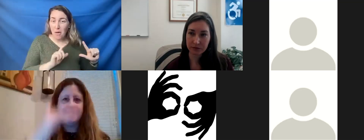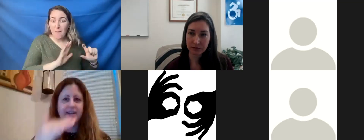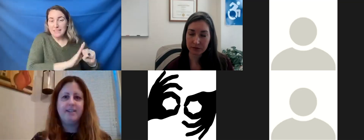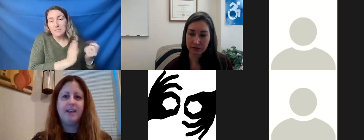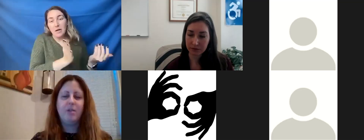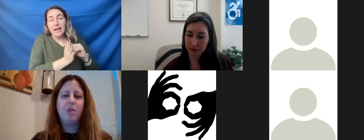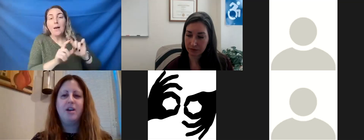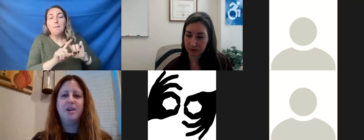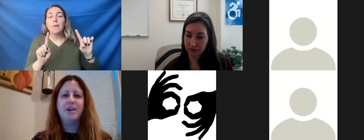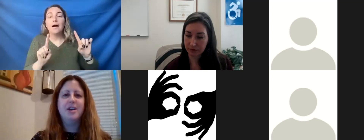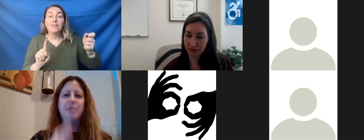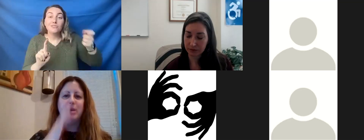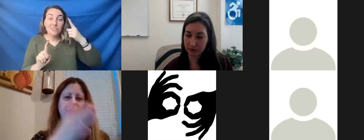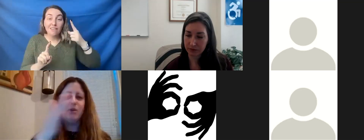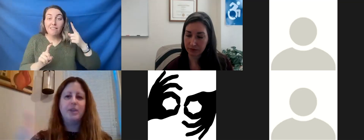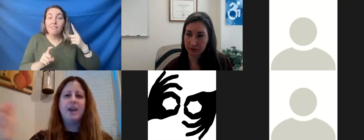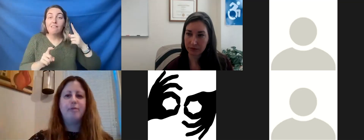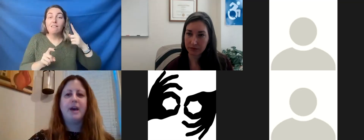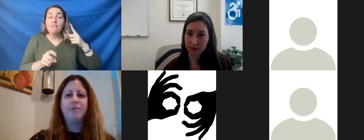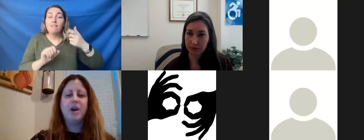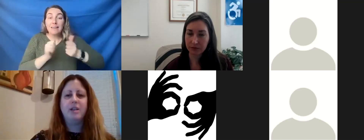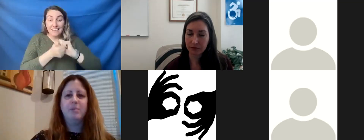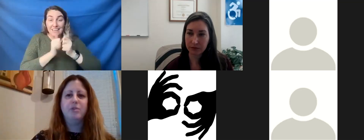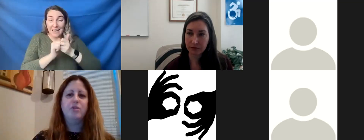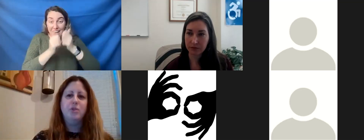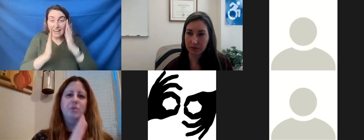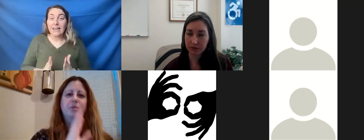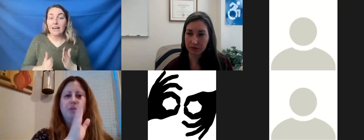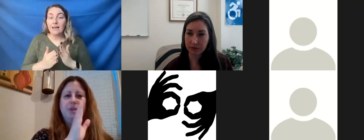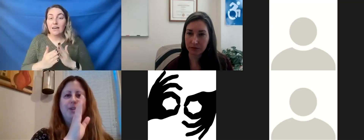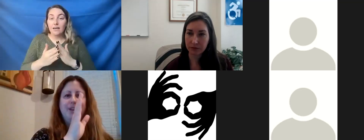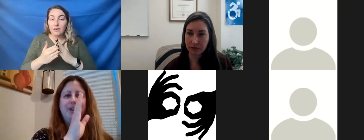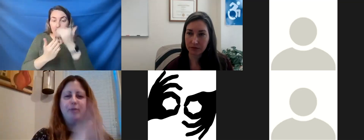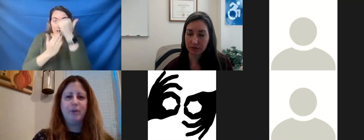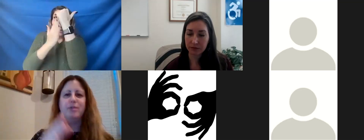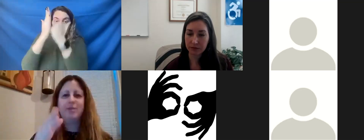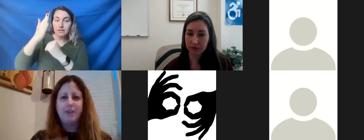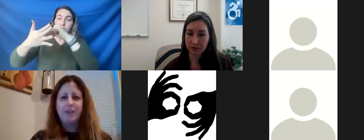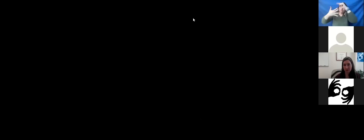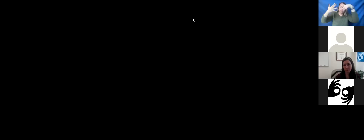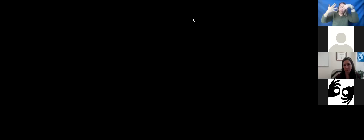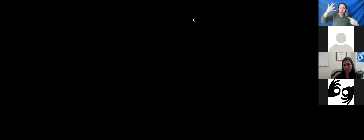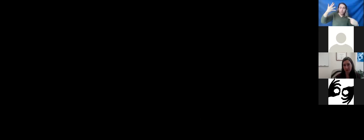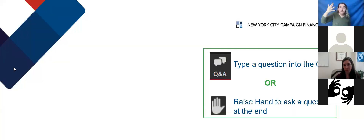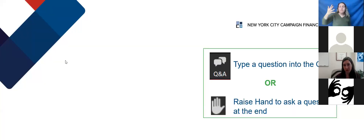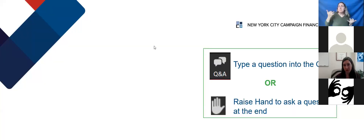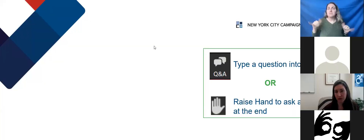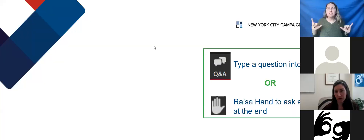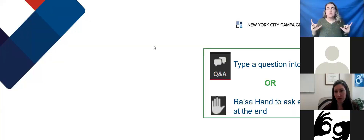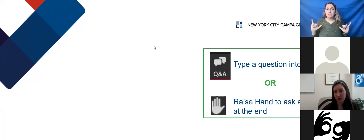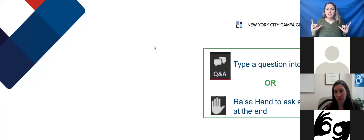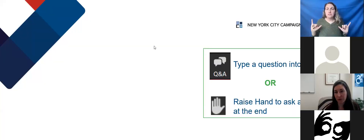the candidate list gets longer, but you still only have 5 columns to choose, you know, first, second, third, fourth, and